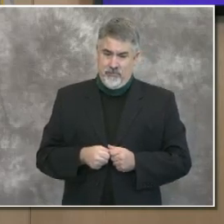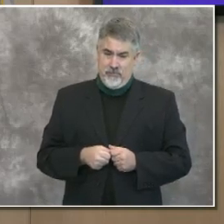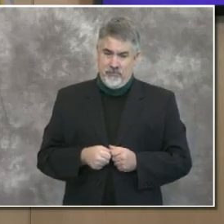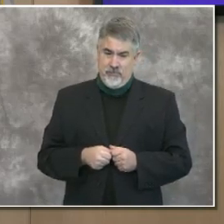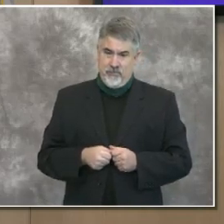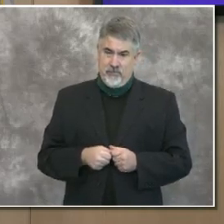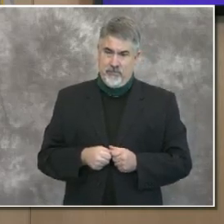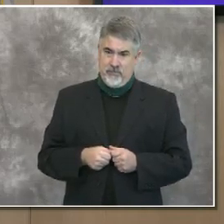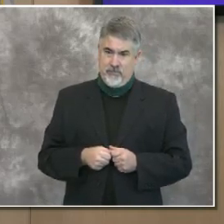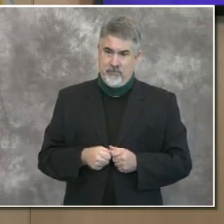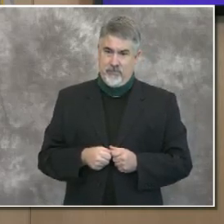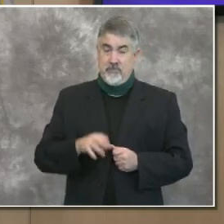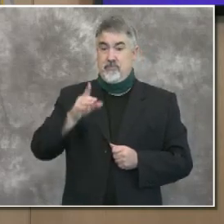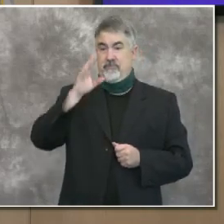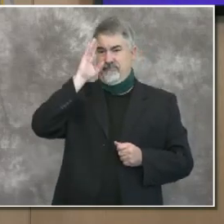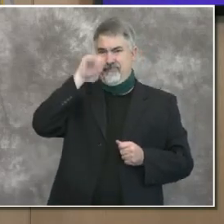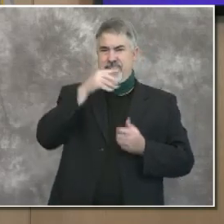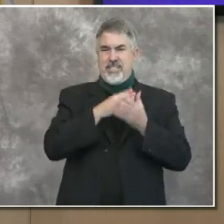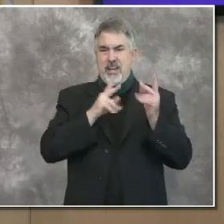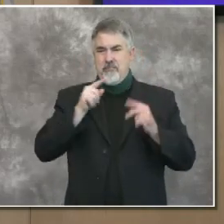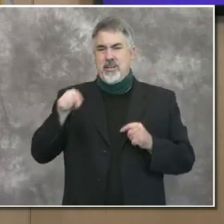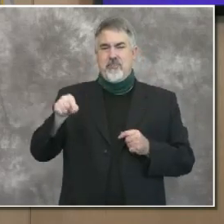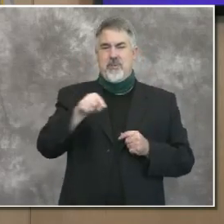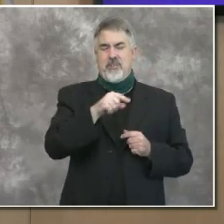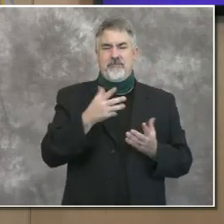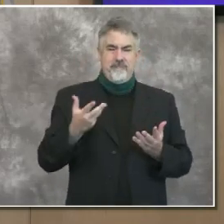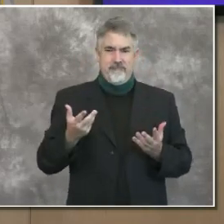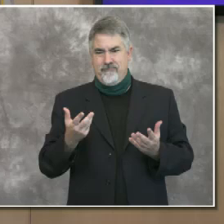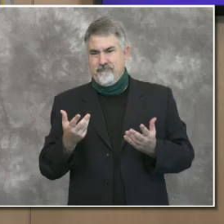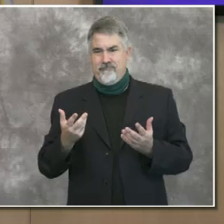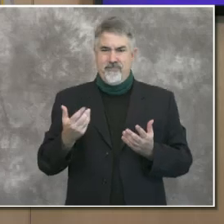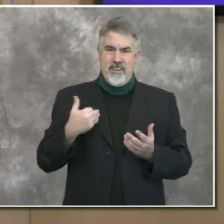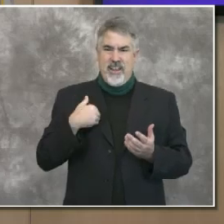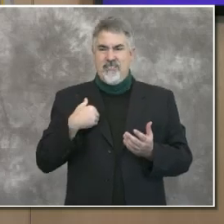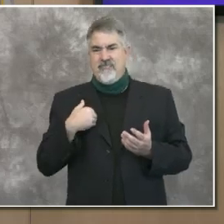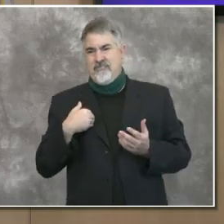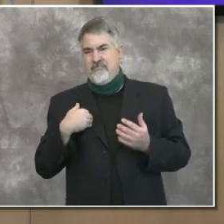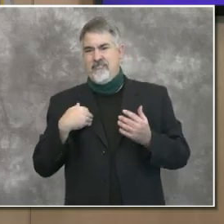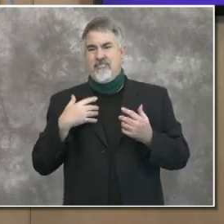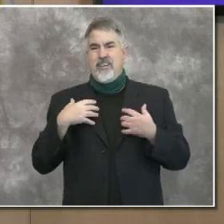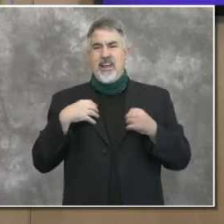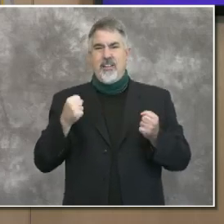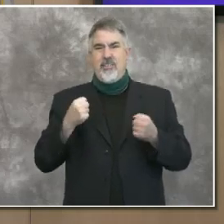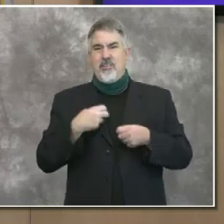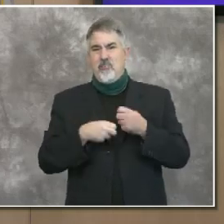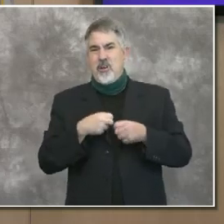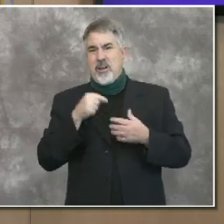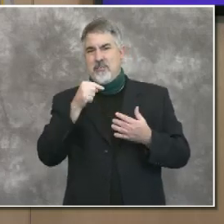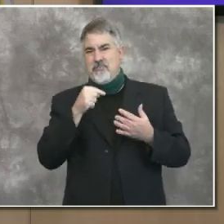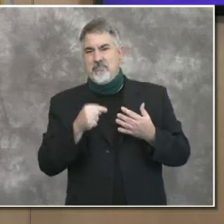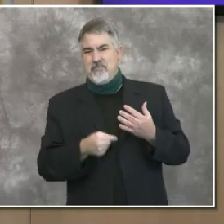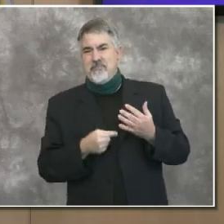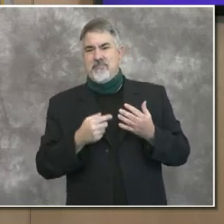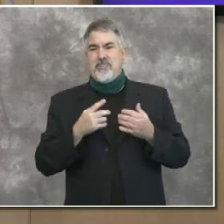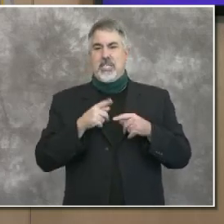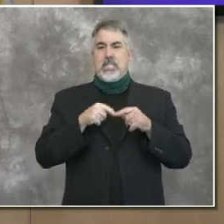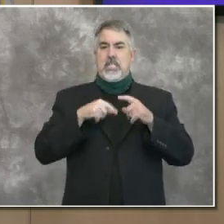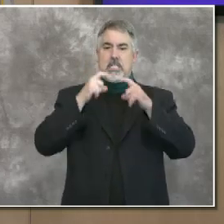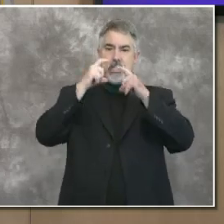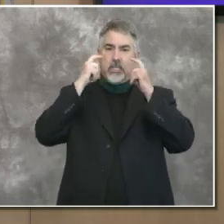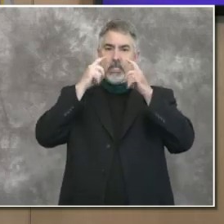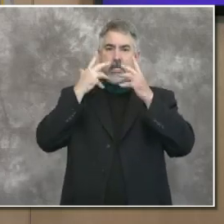We know that there's some people that maybe have conditions that do not allow them to have their face covered. We understand that, and that's probably